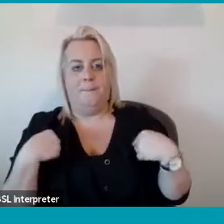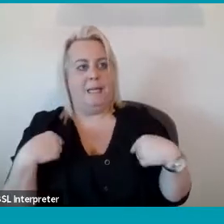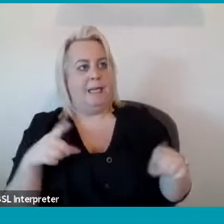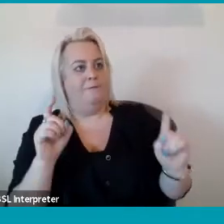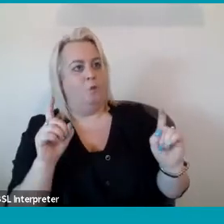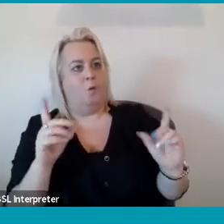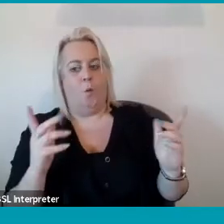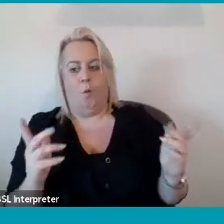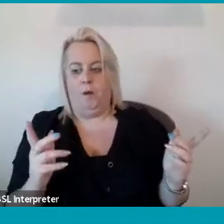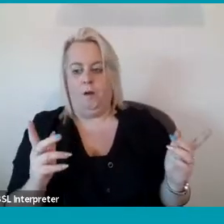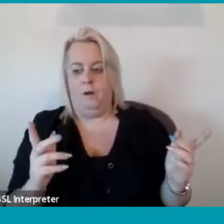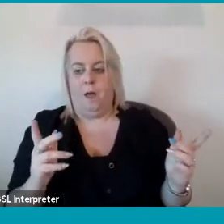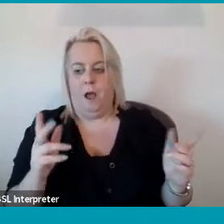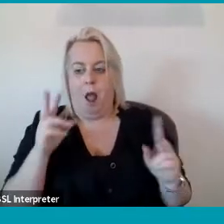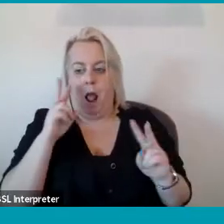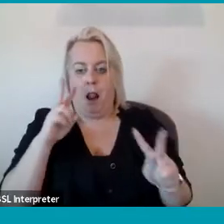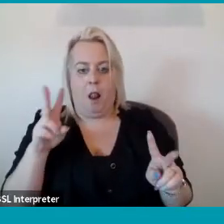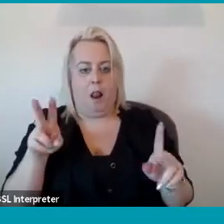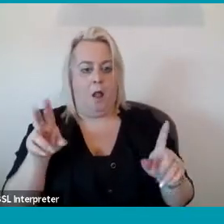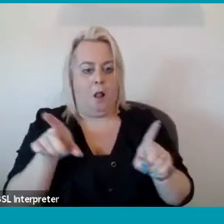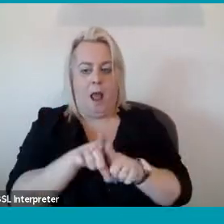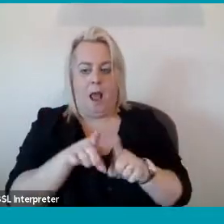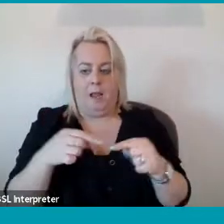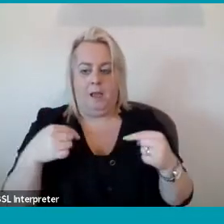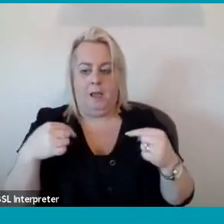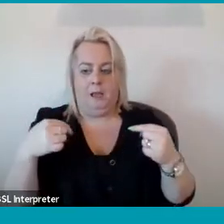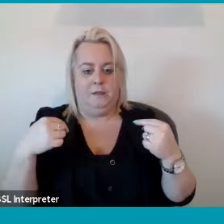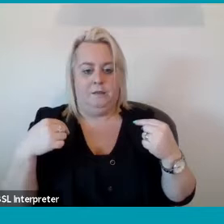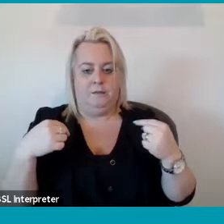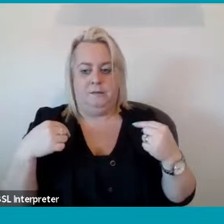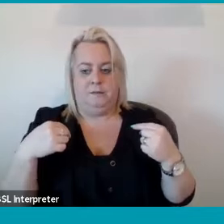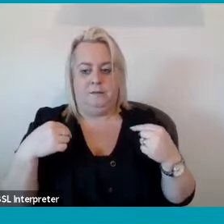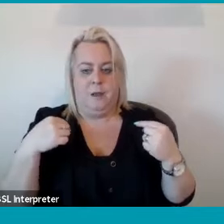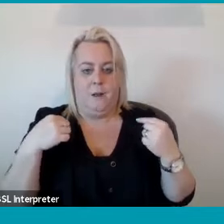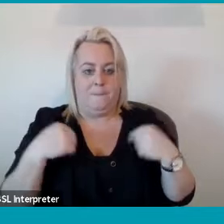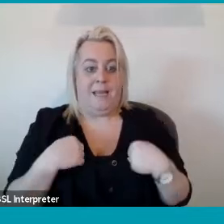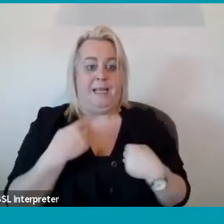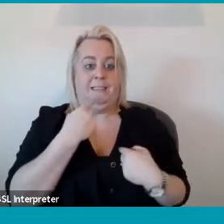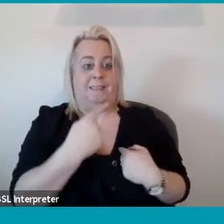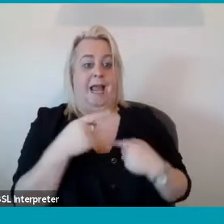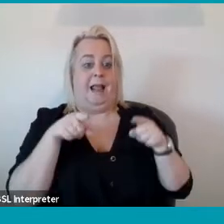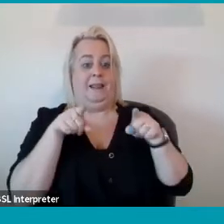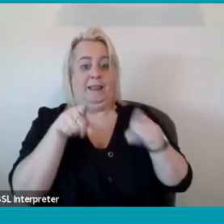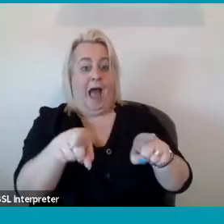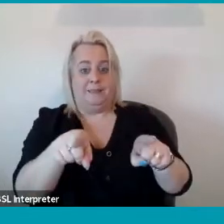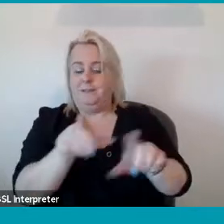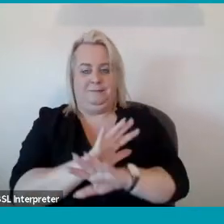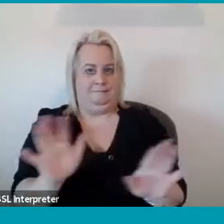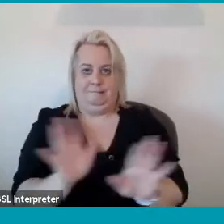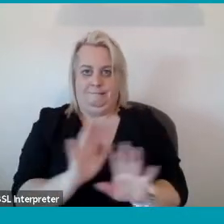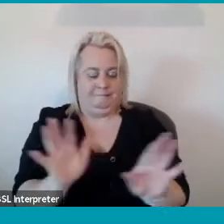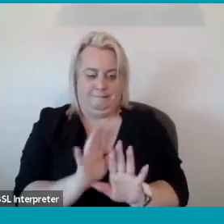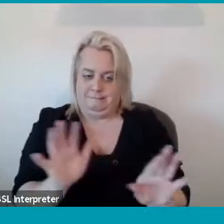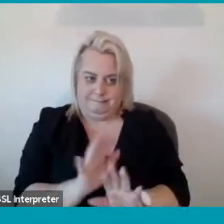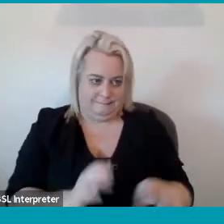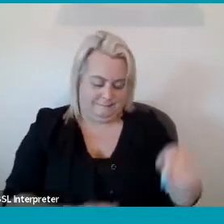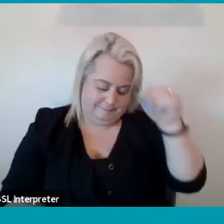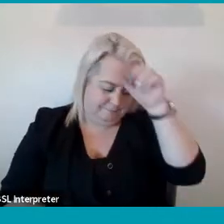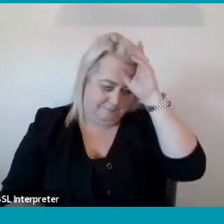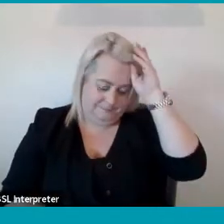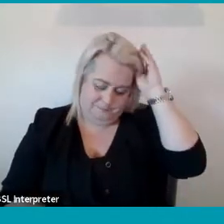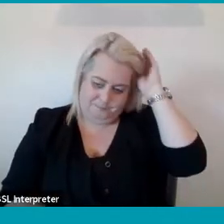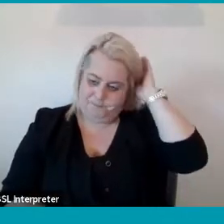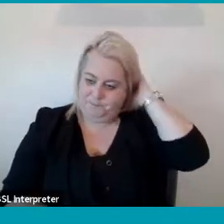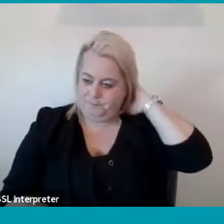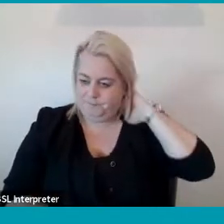look very good, because it looked as though we were saying that these things were true, which of course we know they're not. But before I go on to